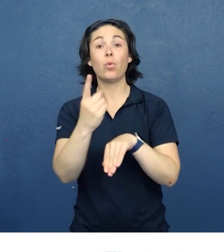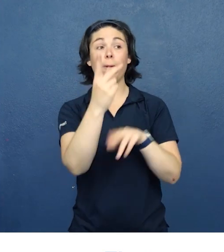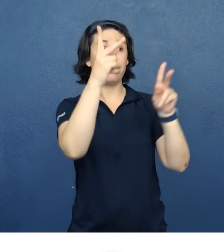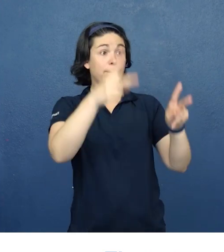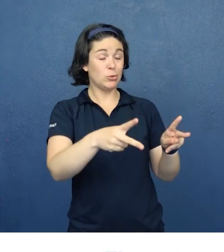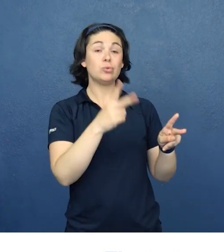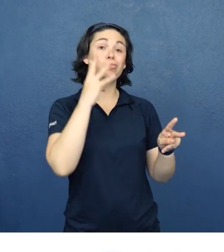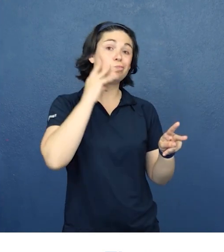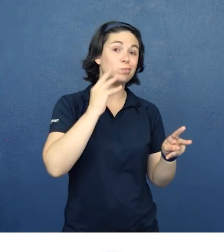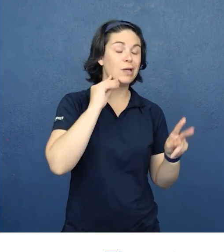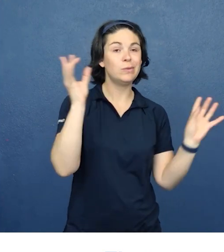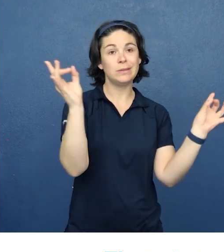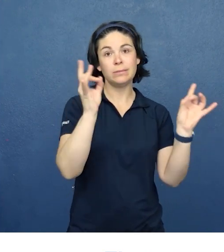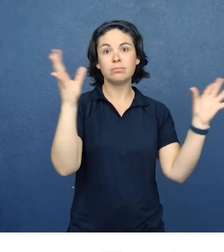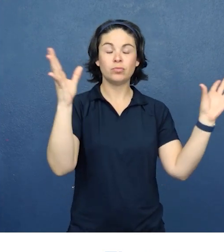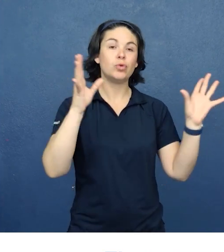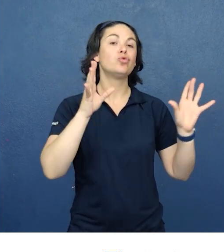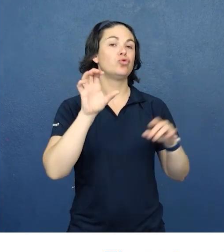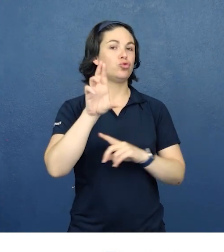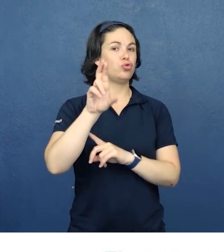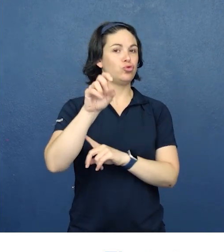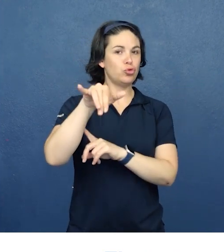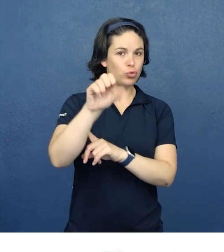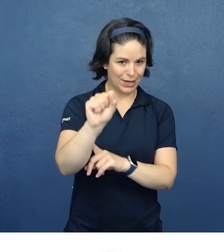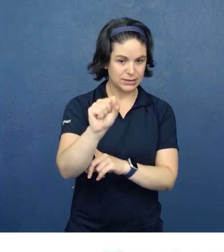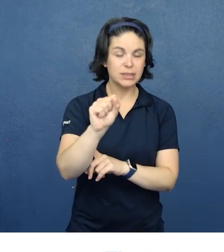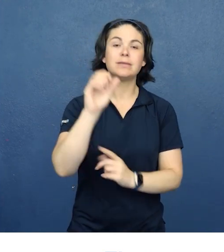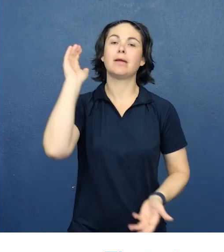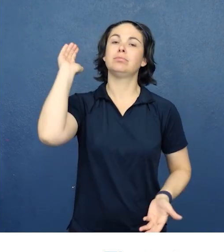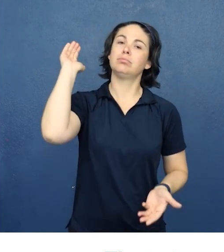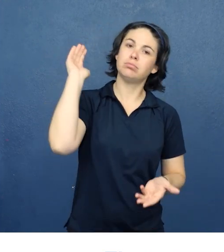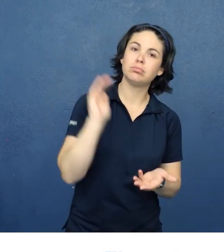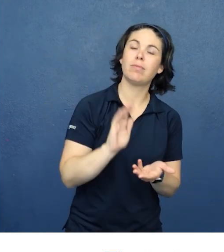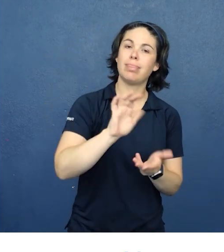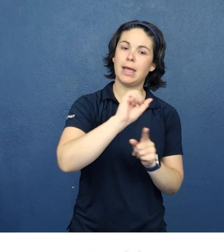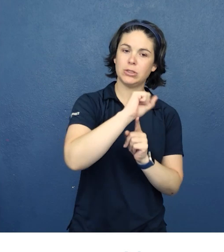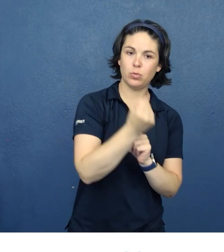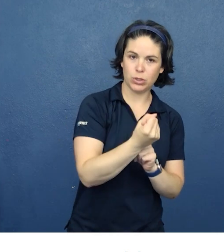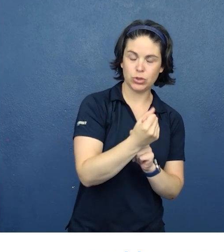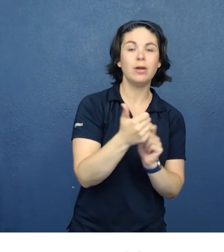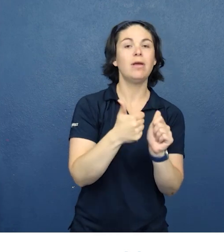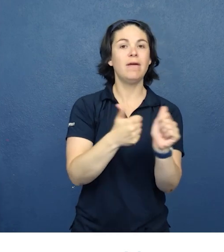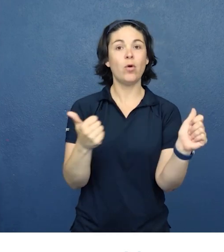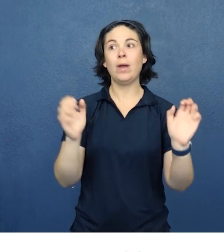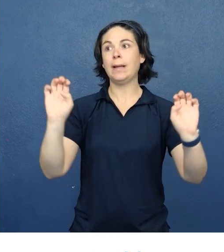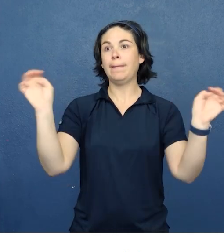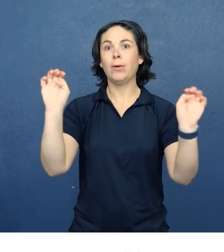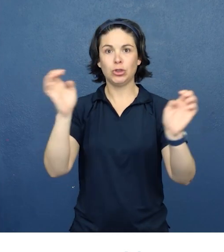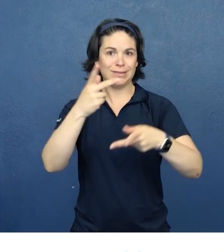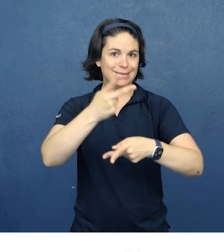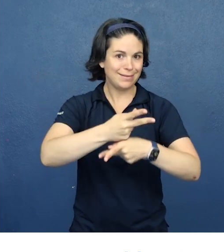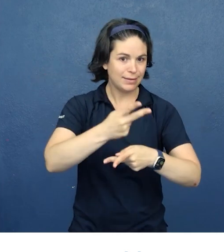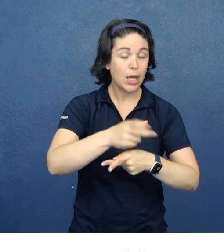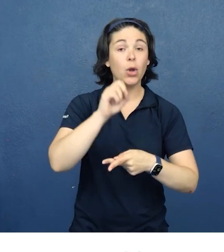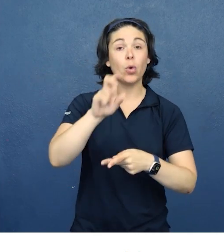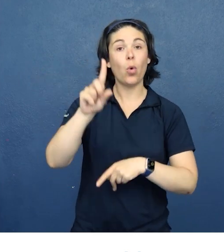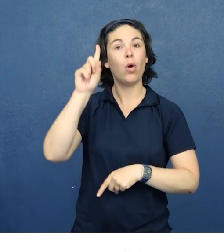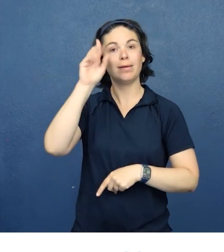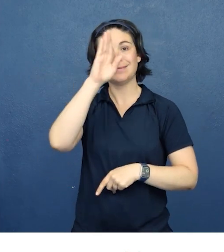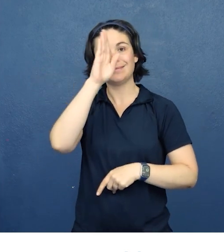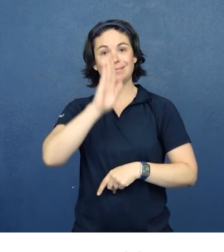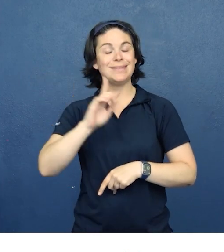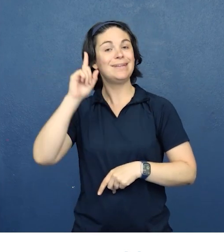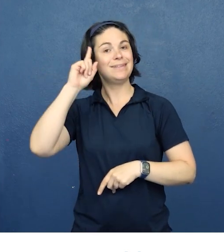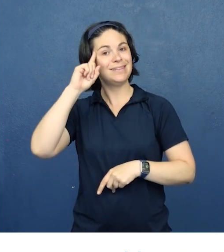health crisis with the goal to de-escalate the situation, avoid unnecessary emergency department care, or